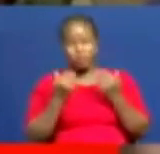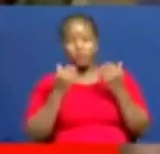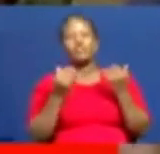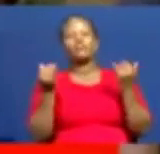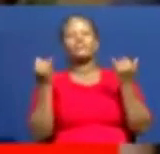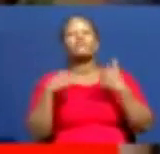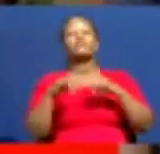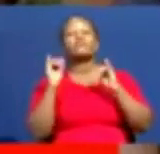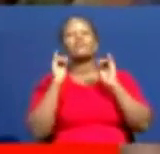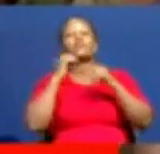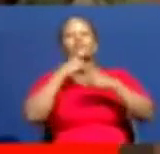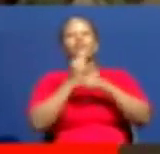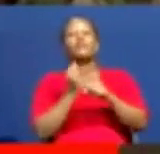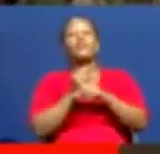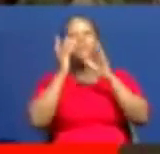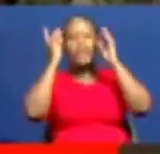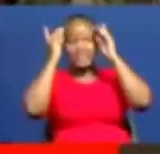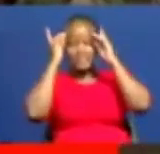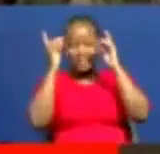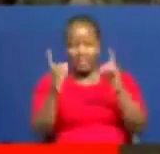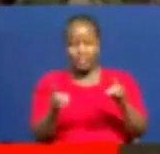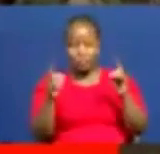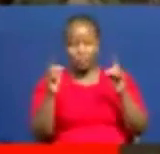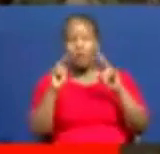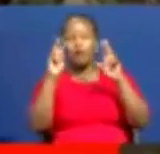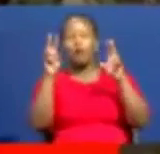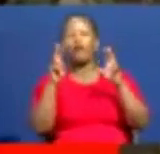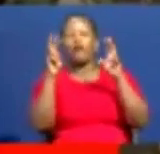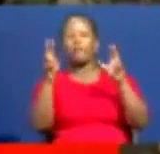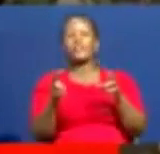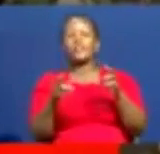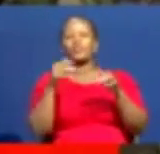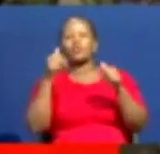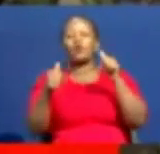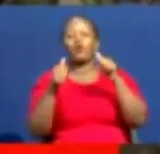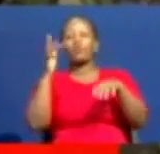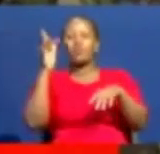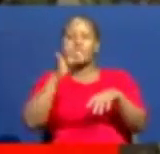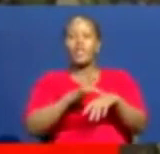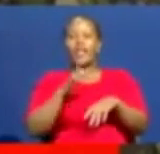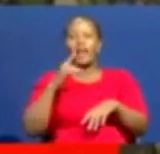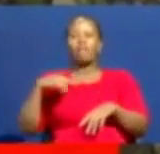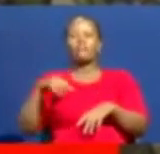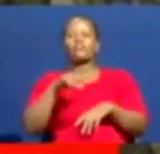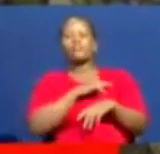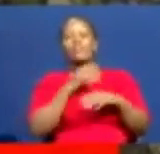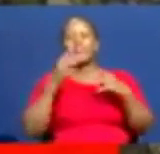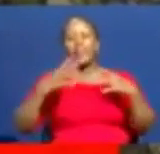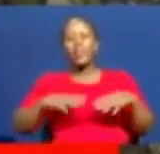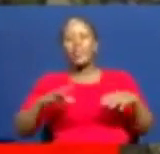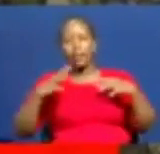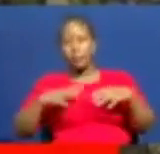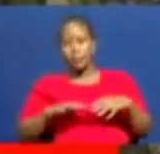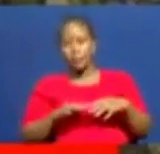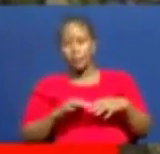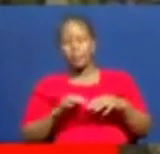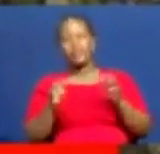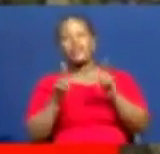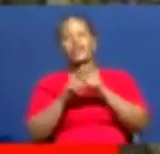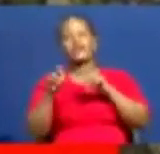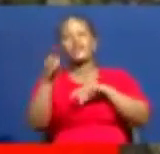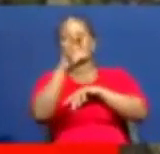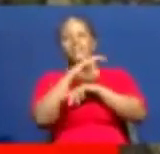make decisions on matters that affect us as a people, us as a